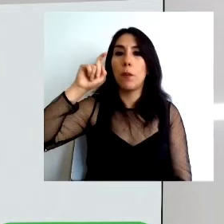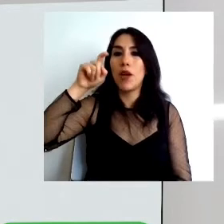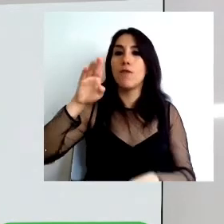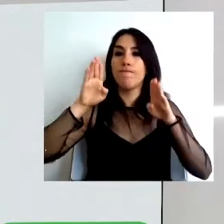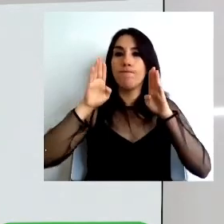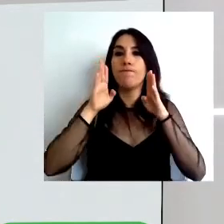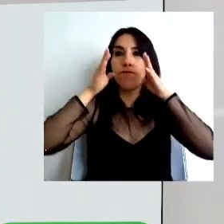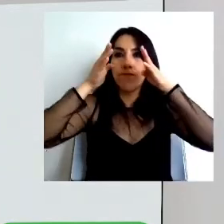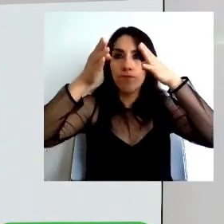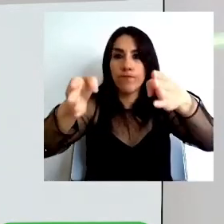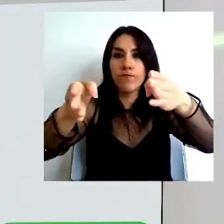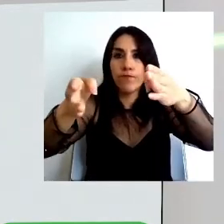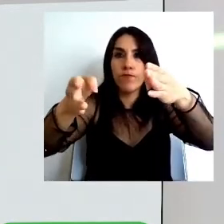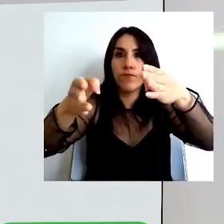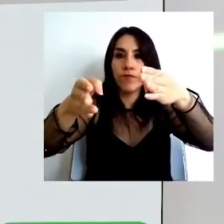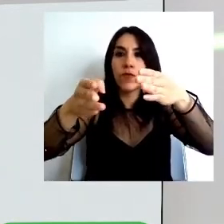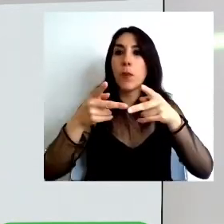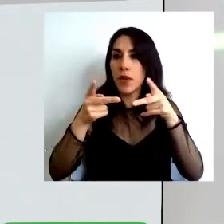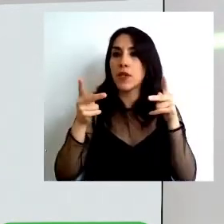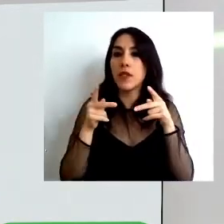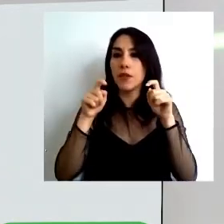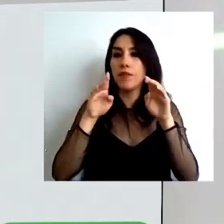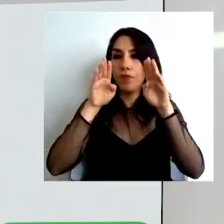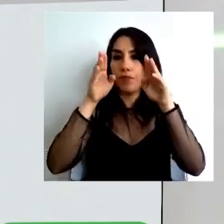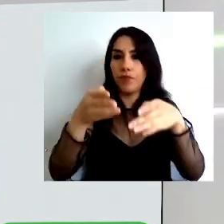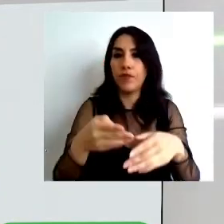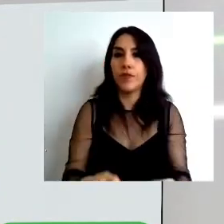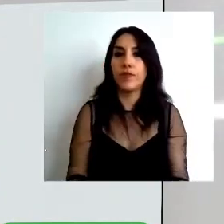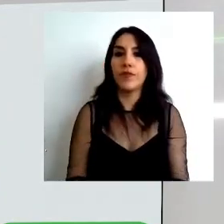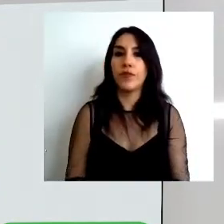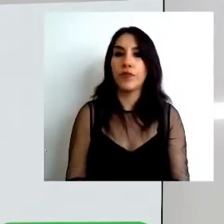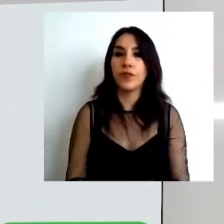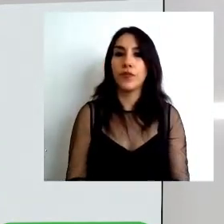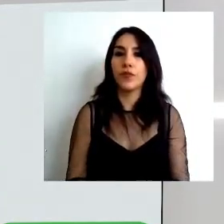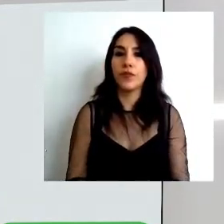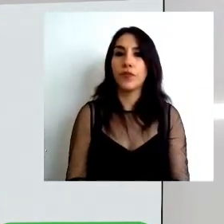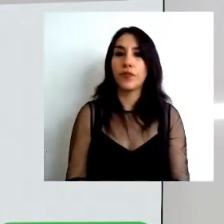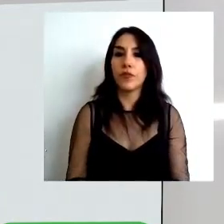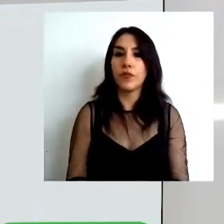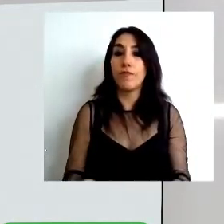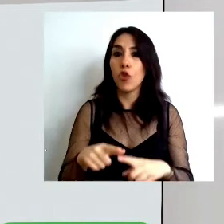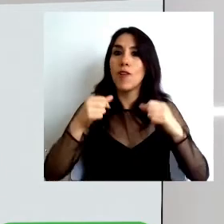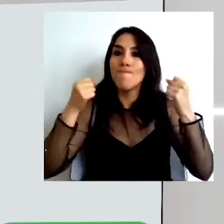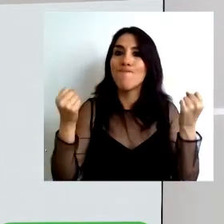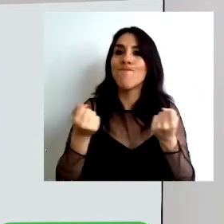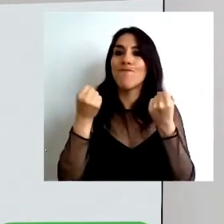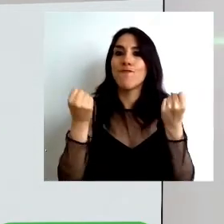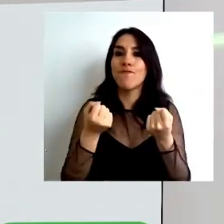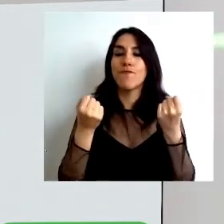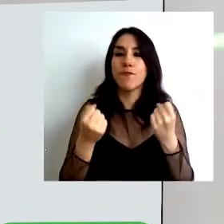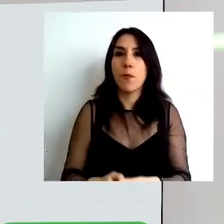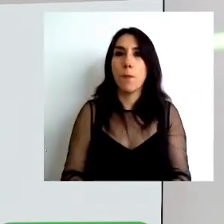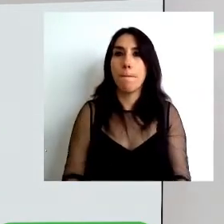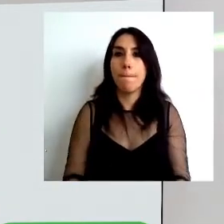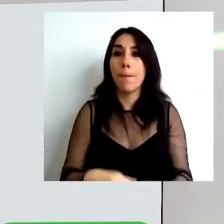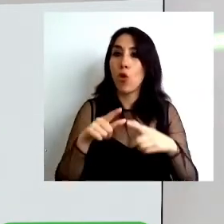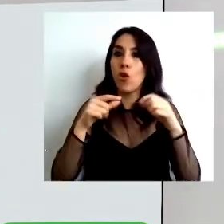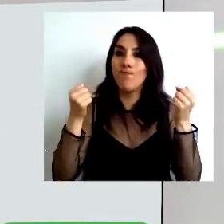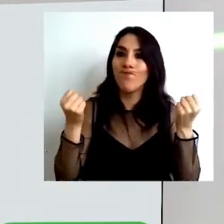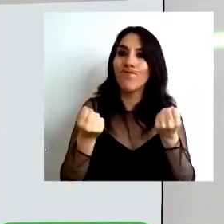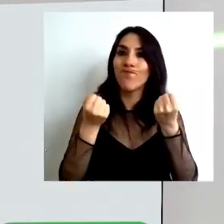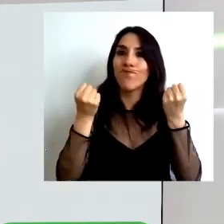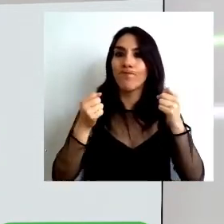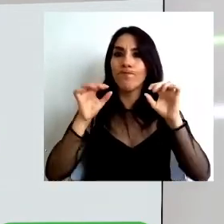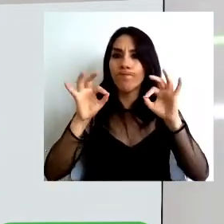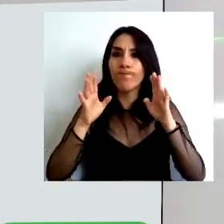Leveraging other resources, other partners to achieve your vision is key. And it's often not enough, unfortunately, to scale our